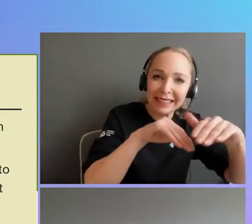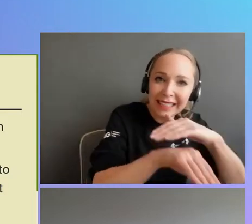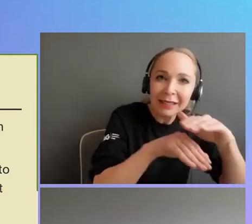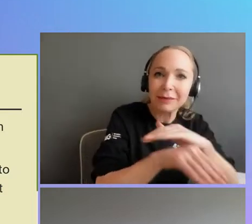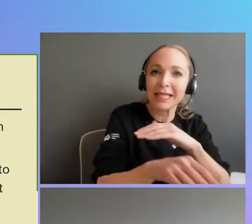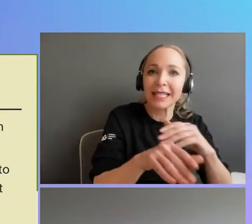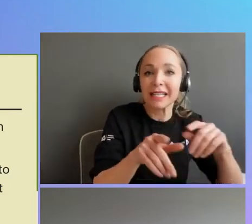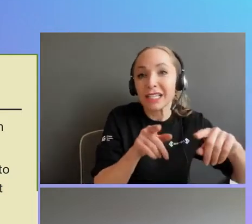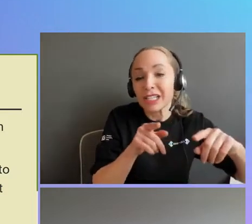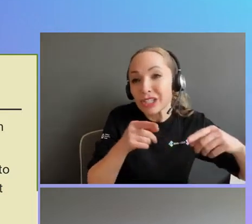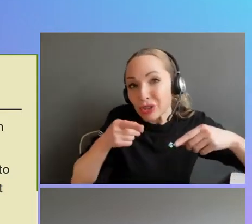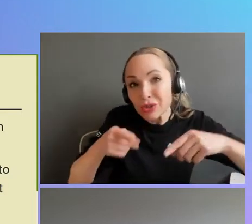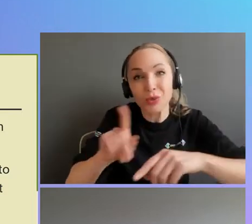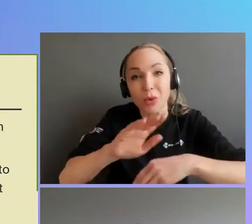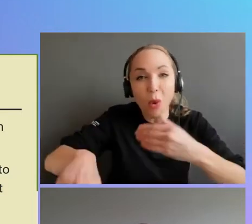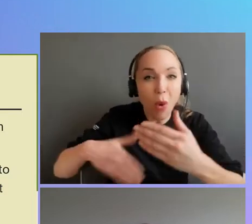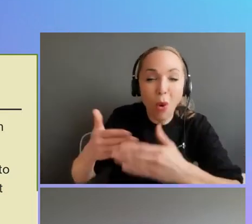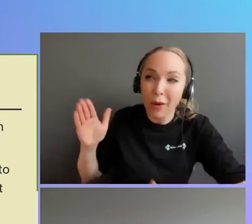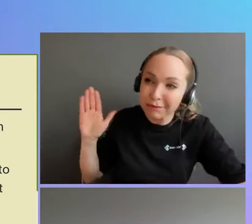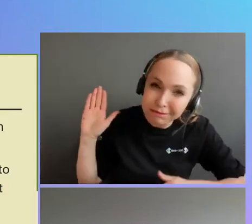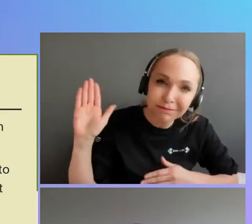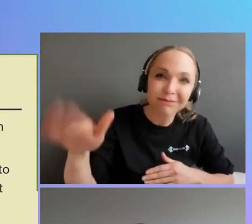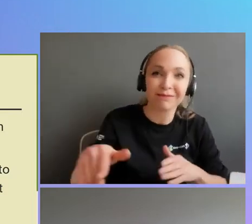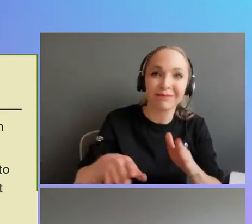process, that is the goal to strive for.